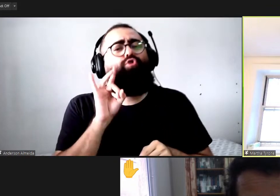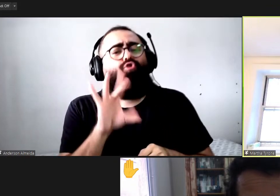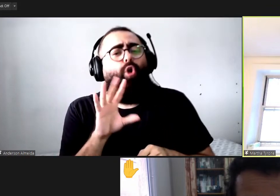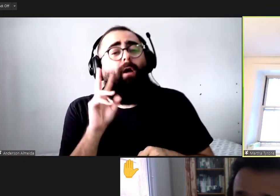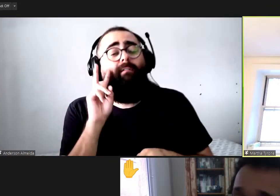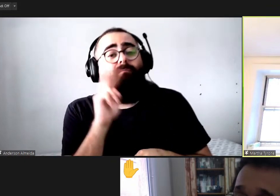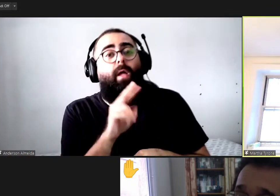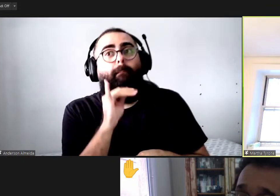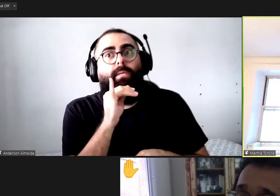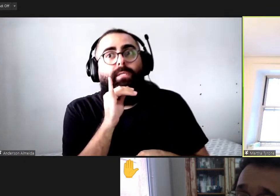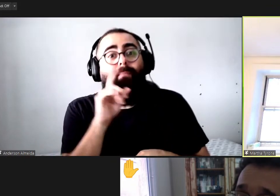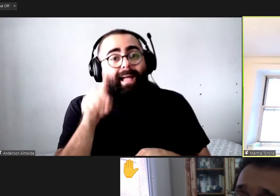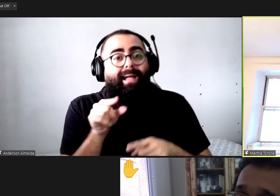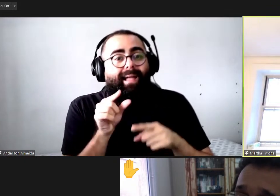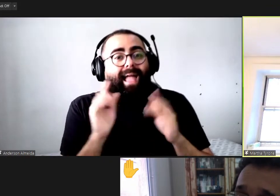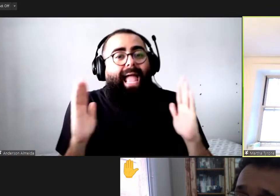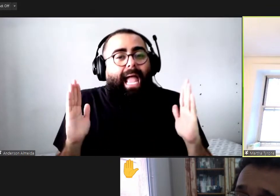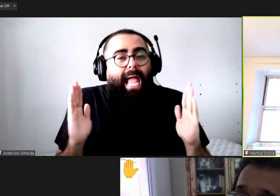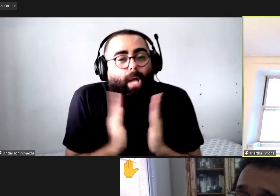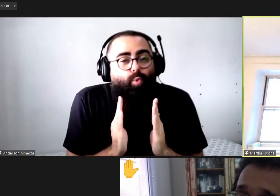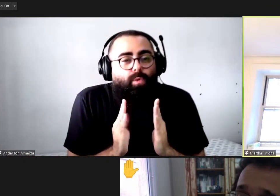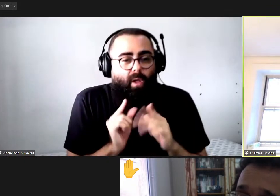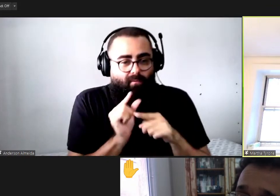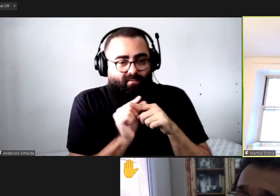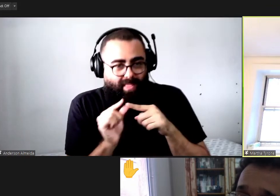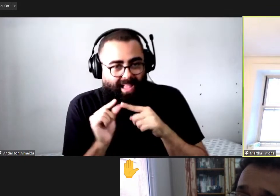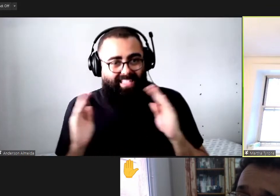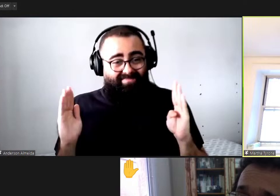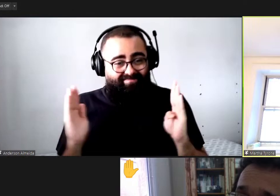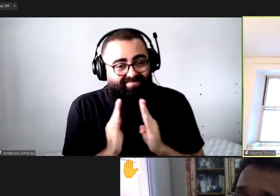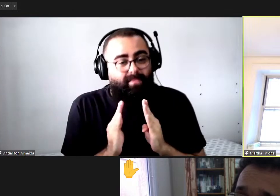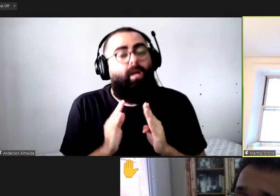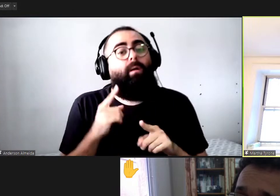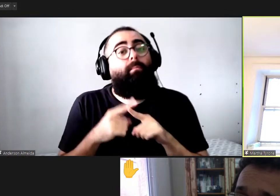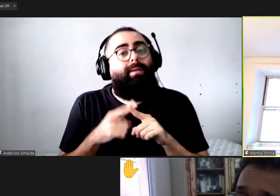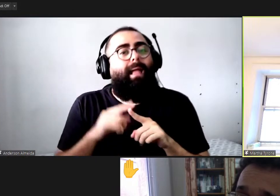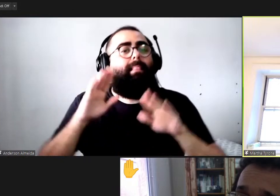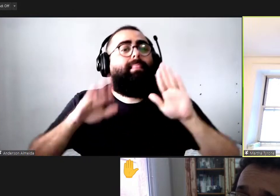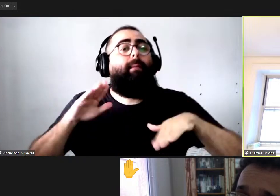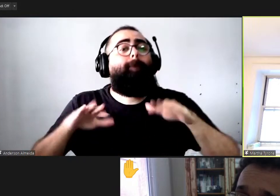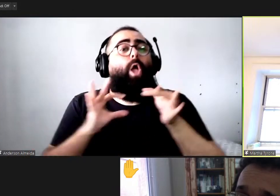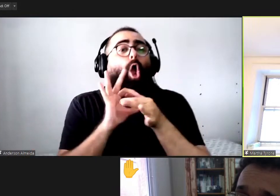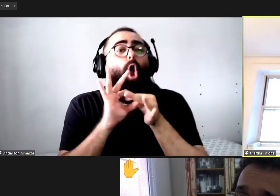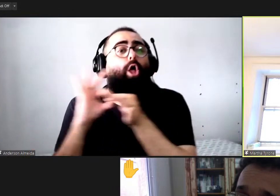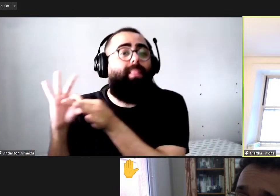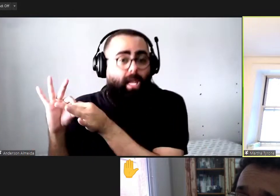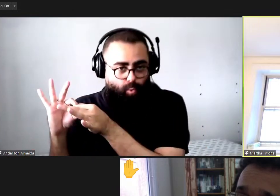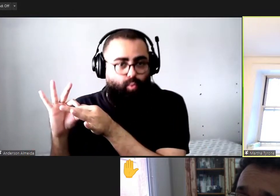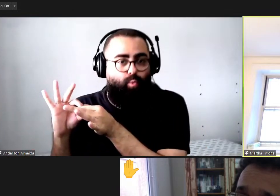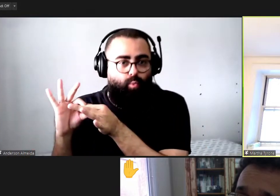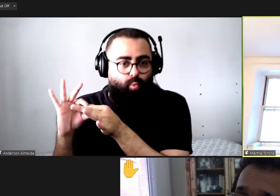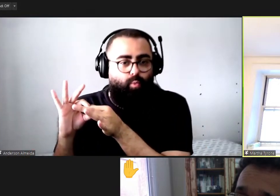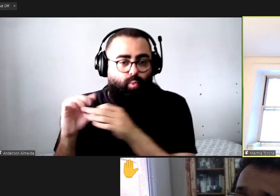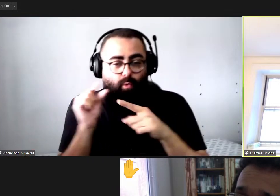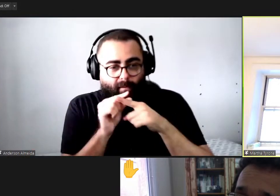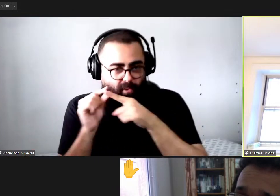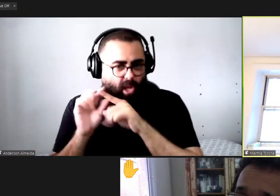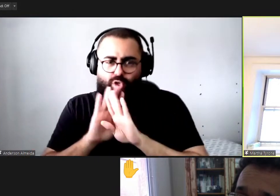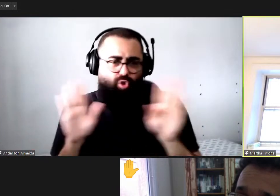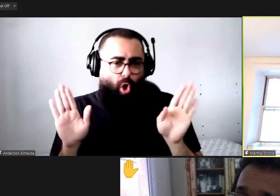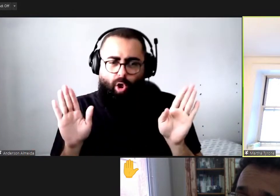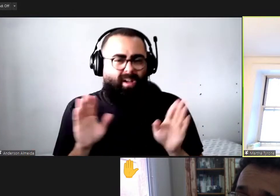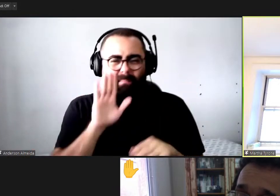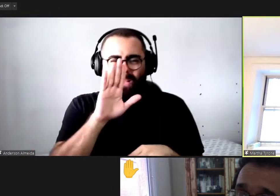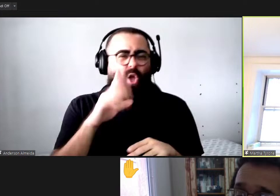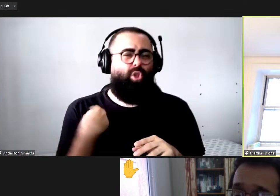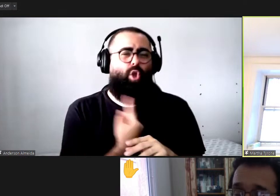at phonetic reduction as an effect of phonetic environment and signing rate. But then this